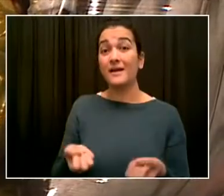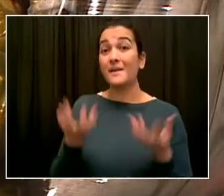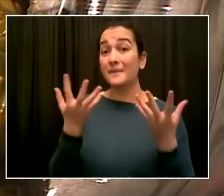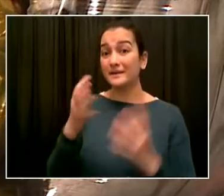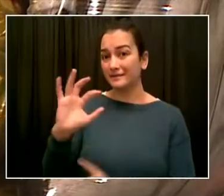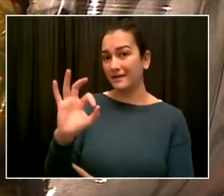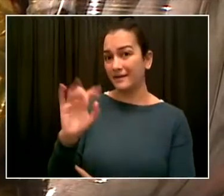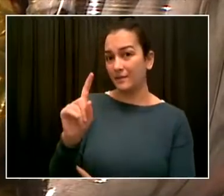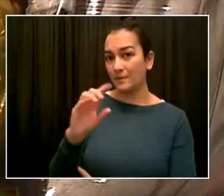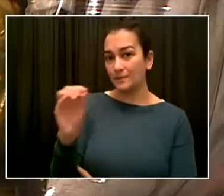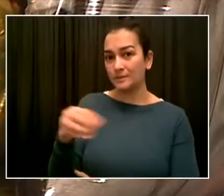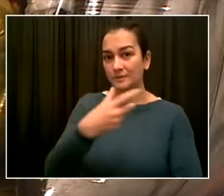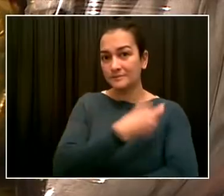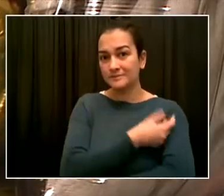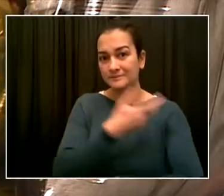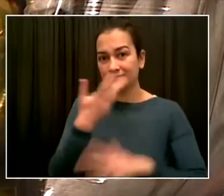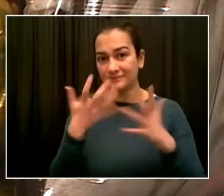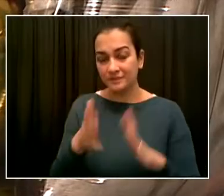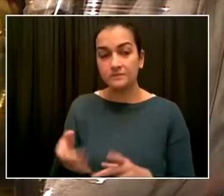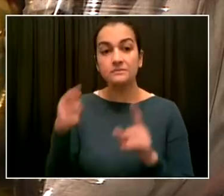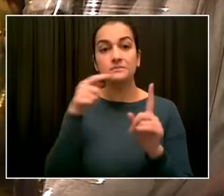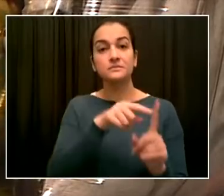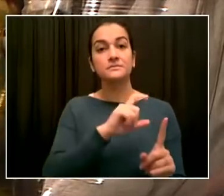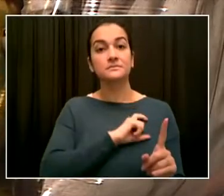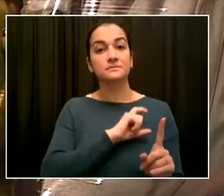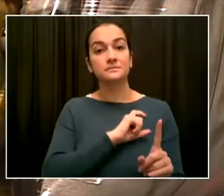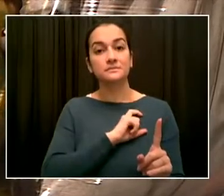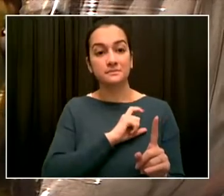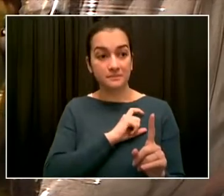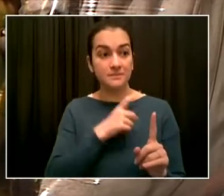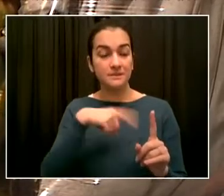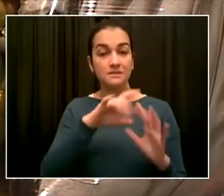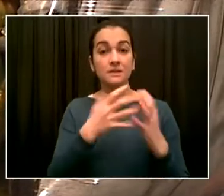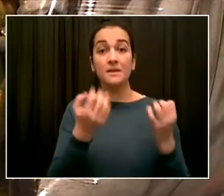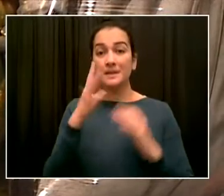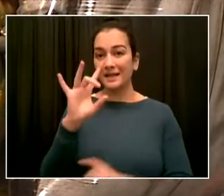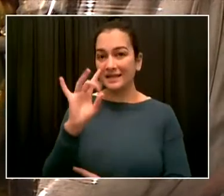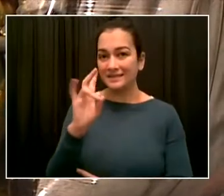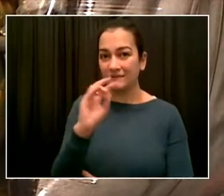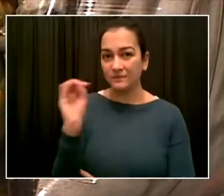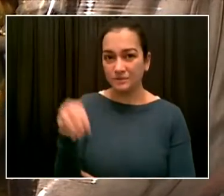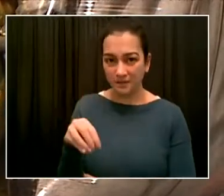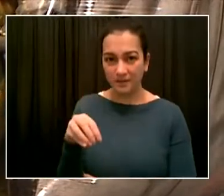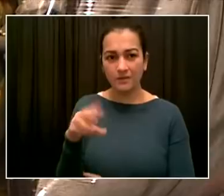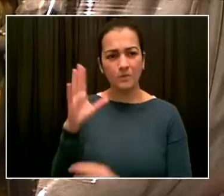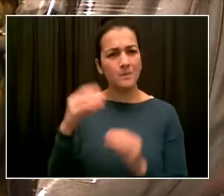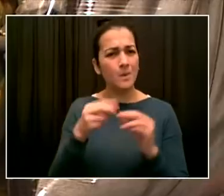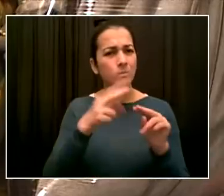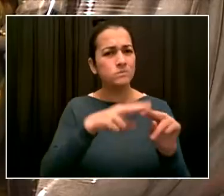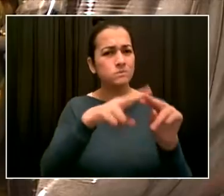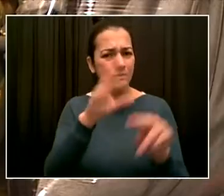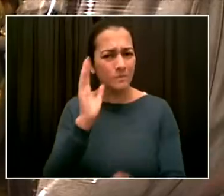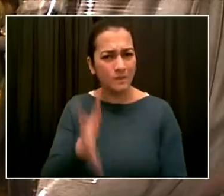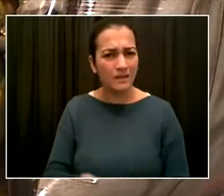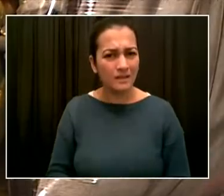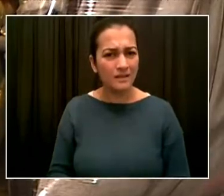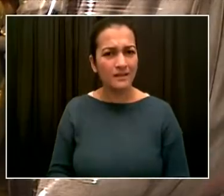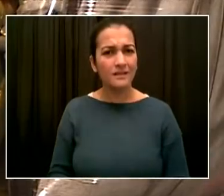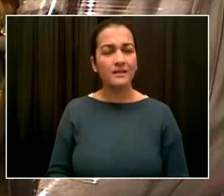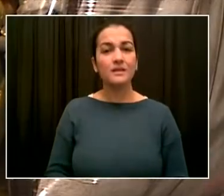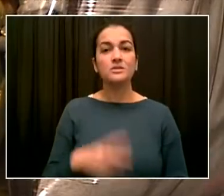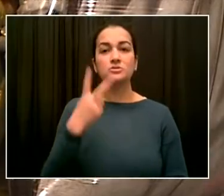about it. We have time for 2 more questions today. Our next question goes to Katie Honan from the